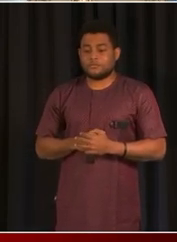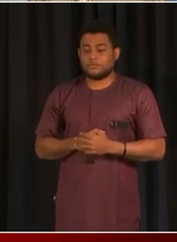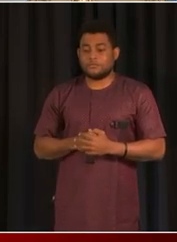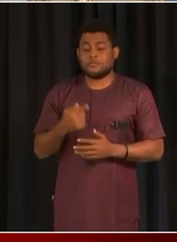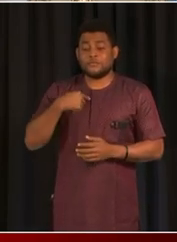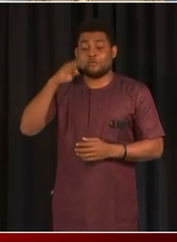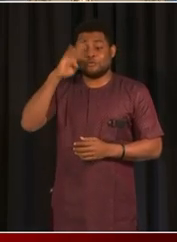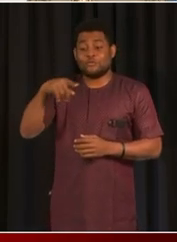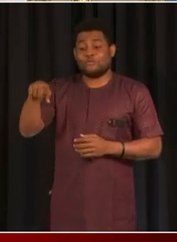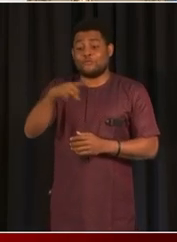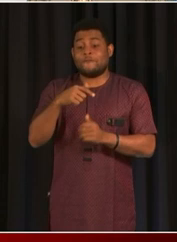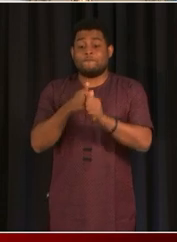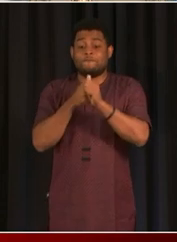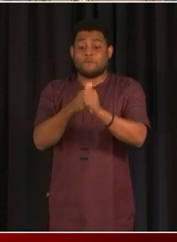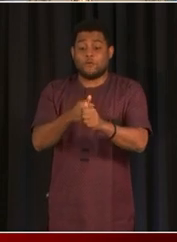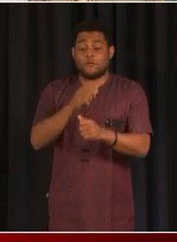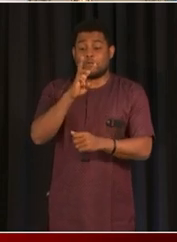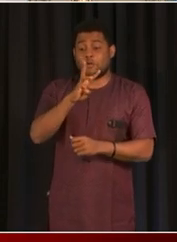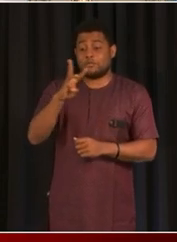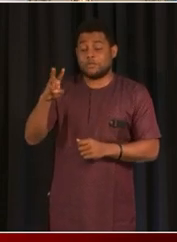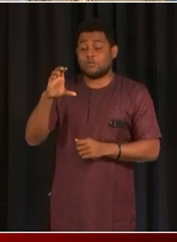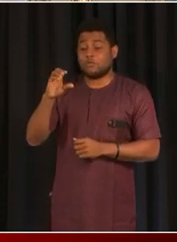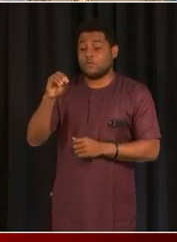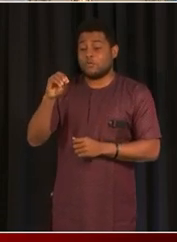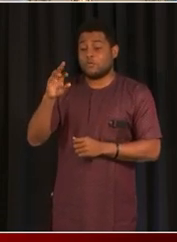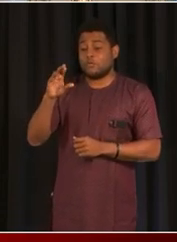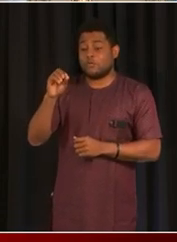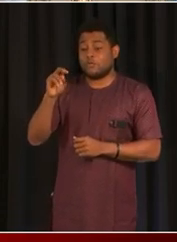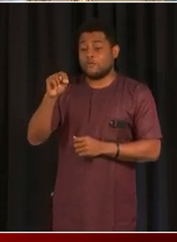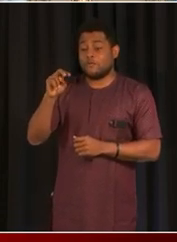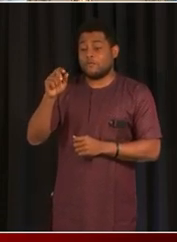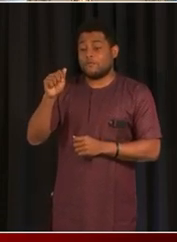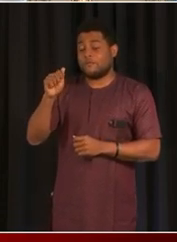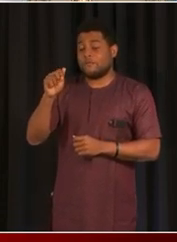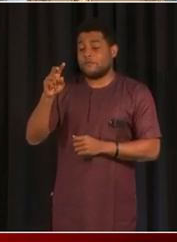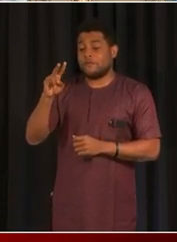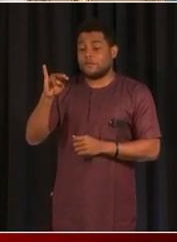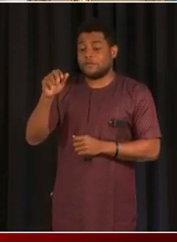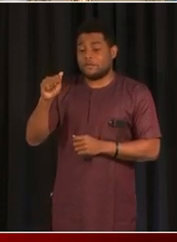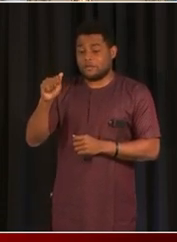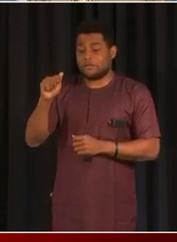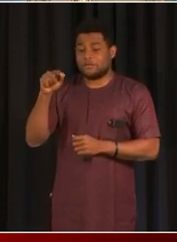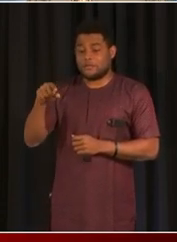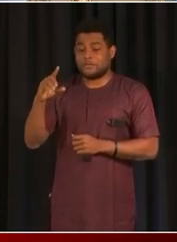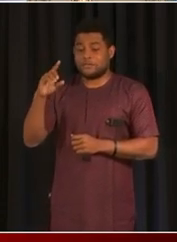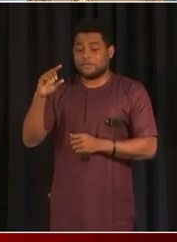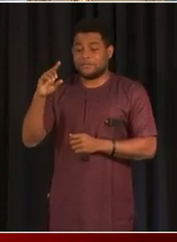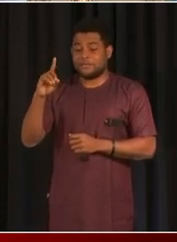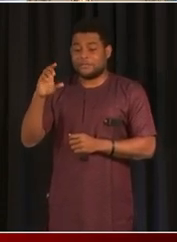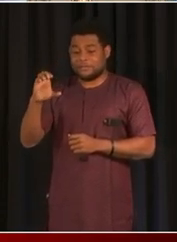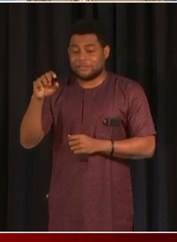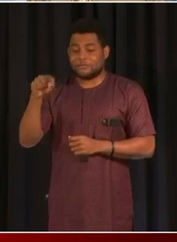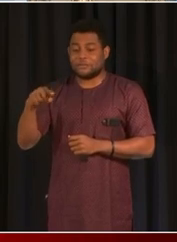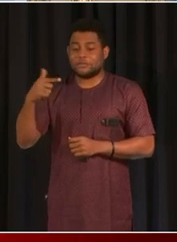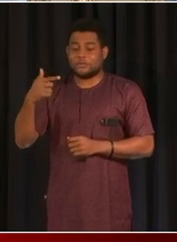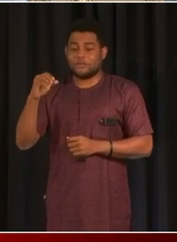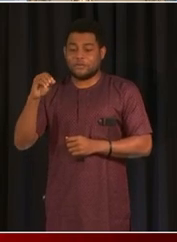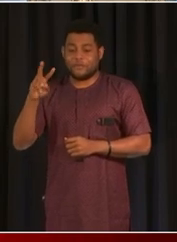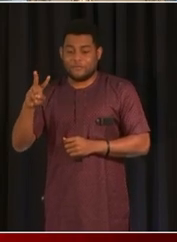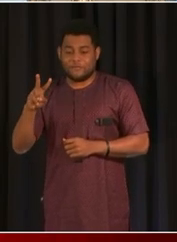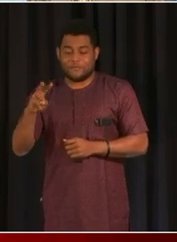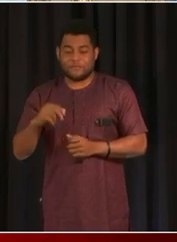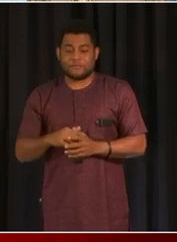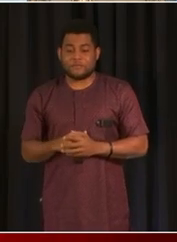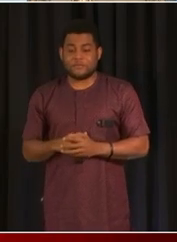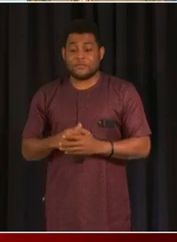daily, the numbers related to COVID, and I'm going to ask Dr. Nesbitt to